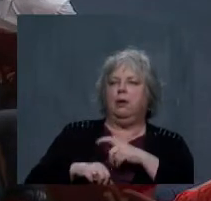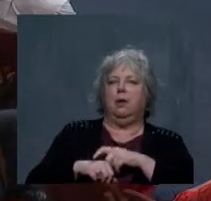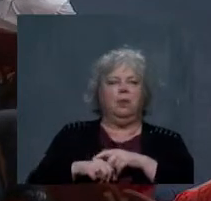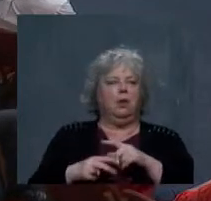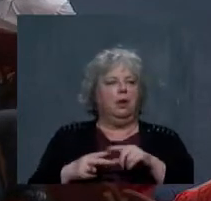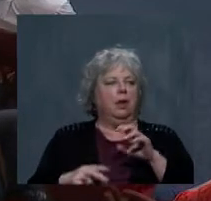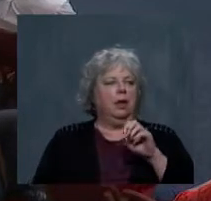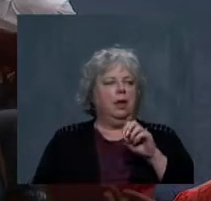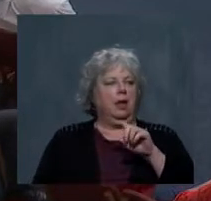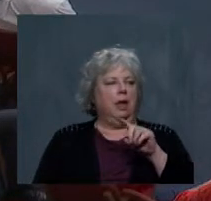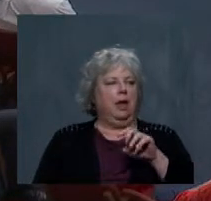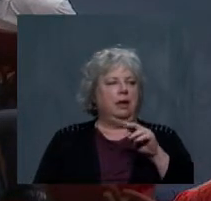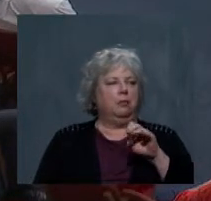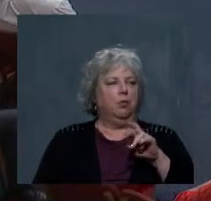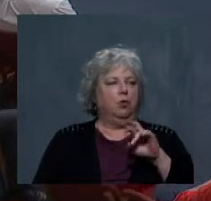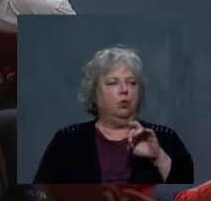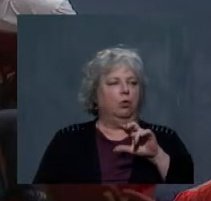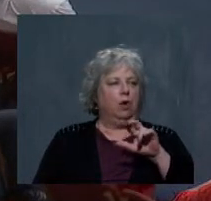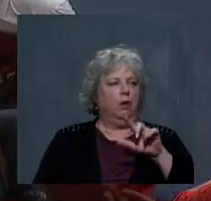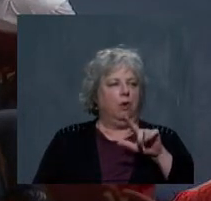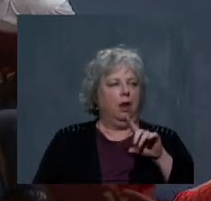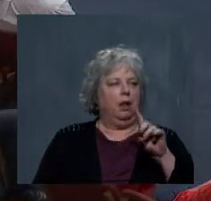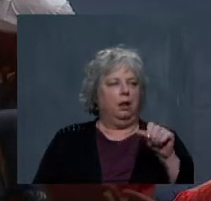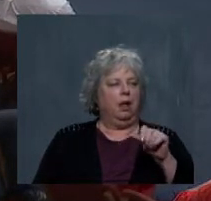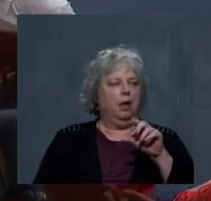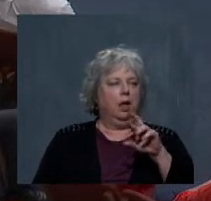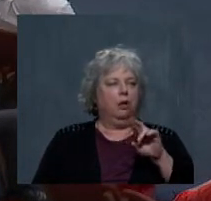Okay. Esmeralda Rodriguez. I yield.